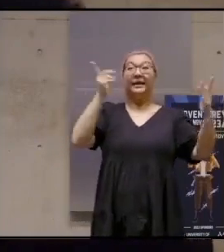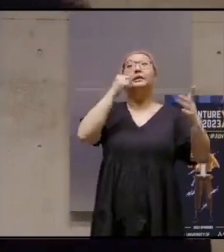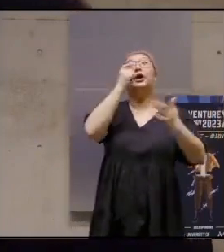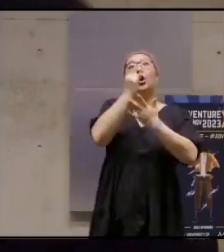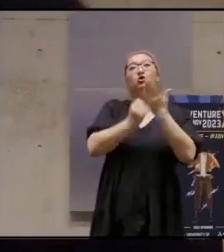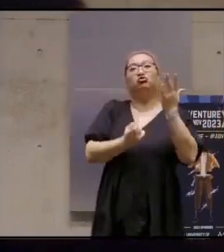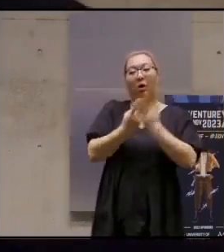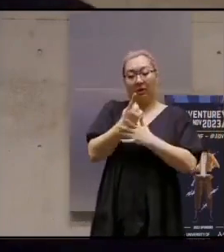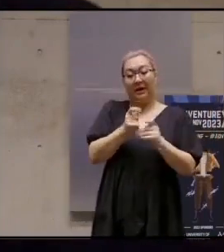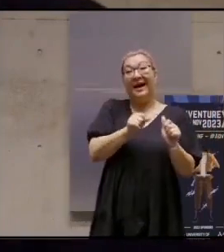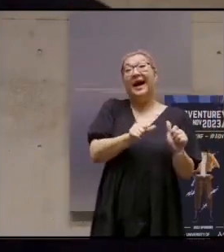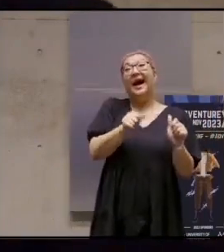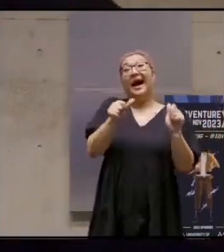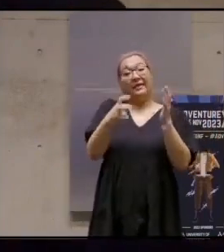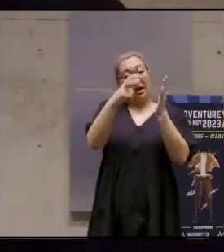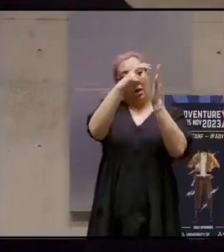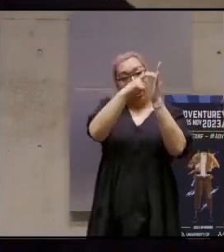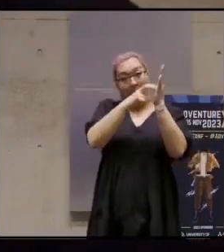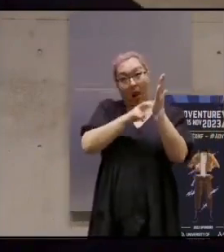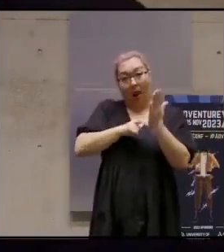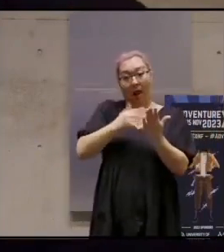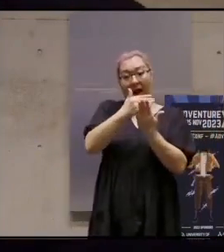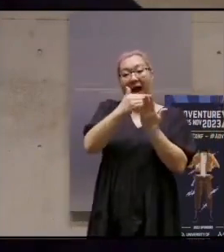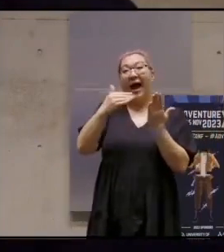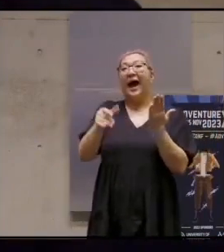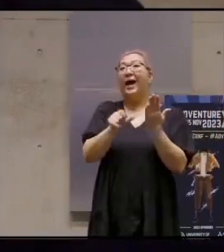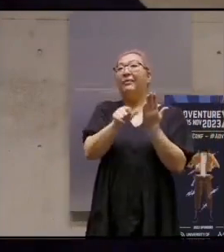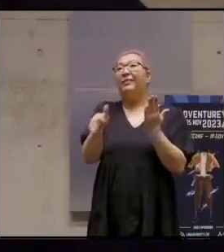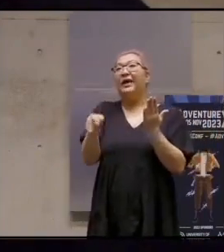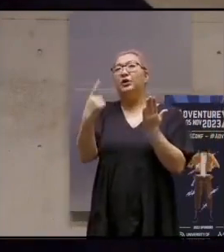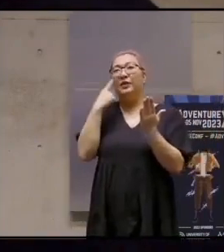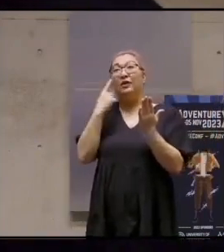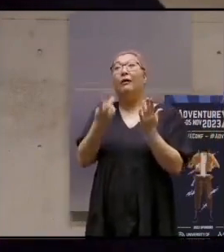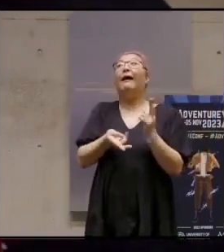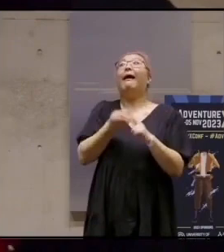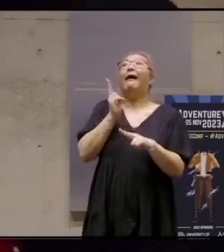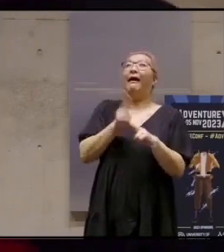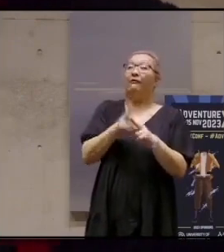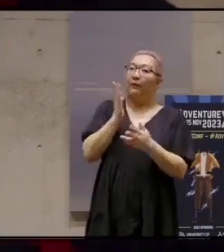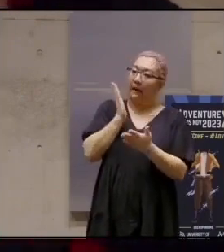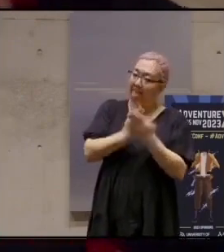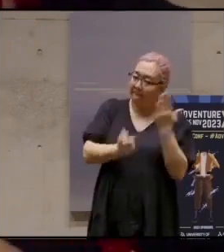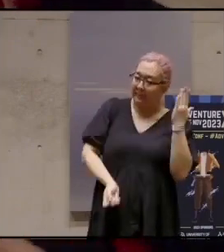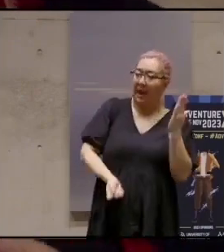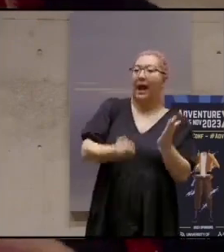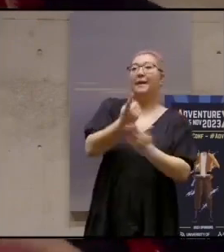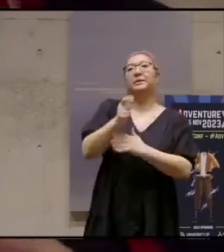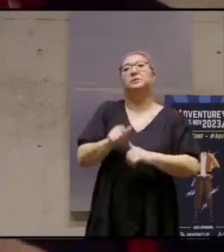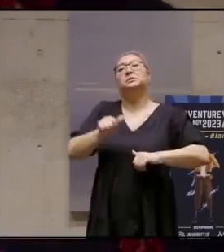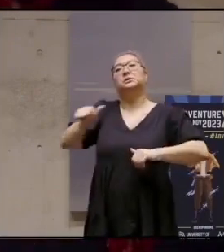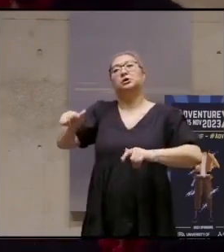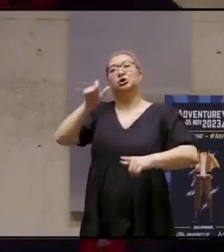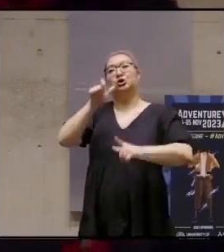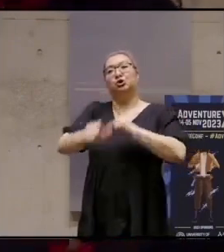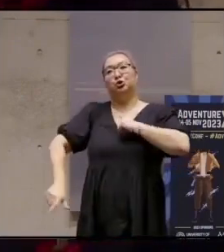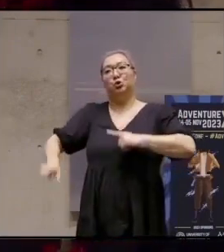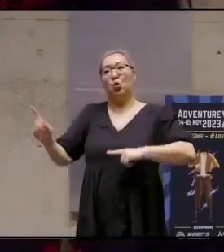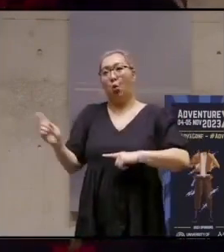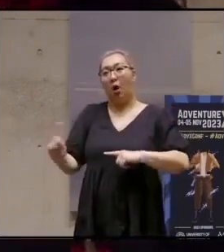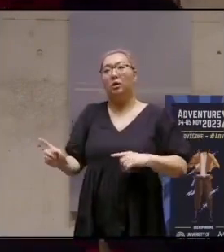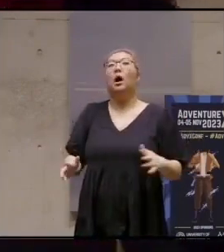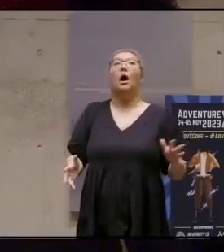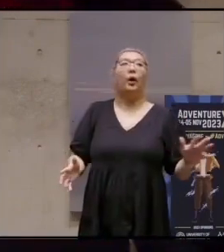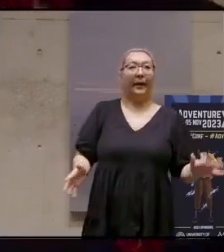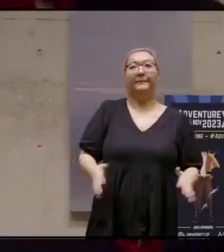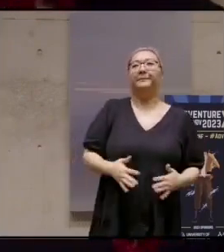would, okay, go to the store and get them a replacement cable. I would have my colleague ready